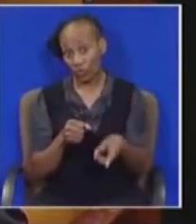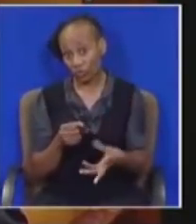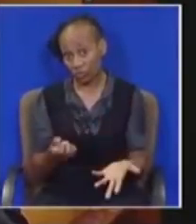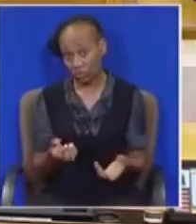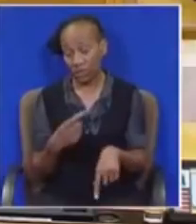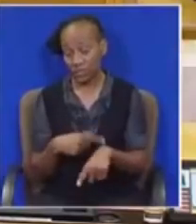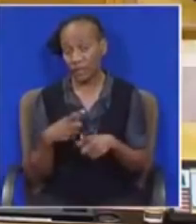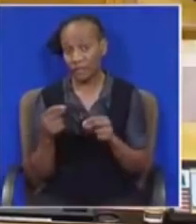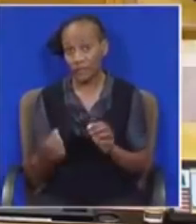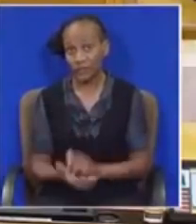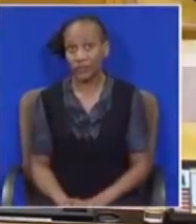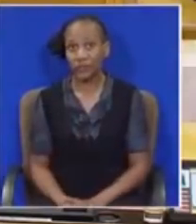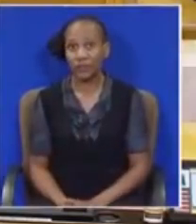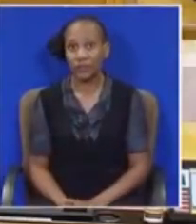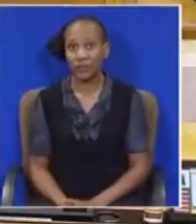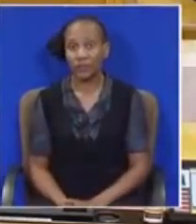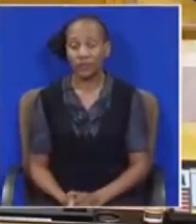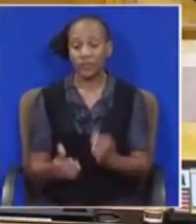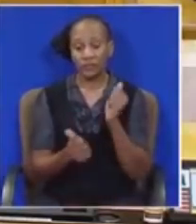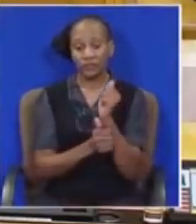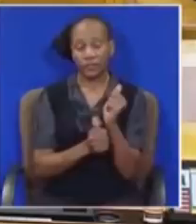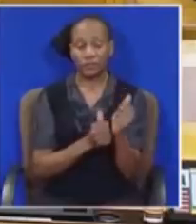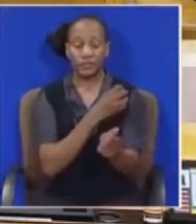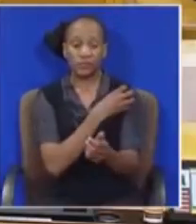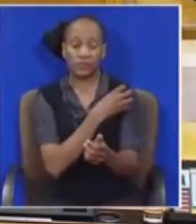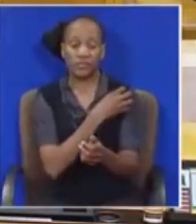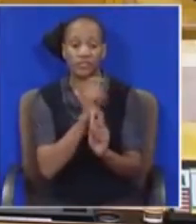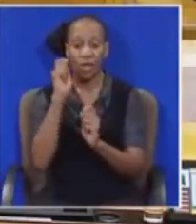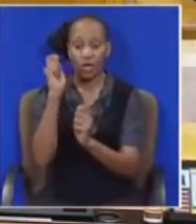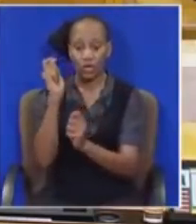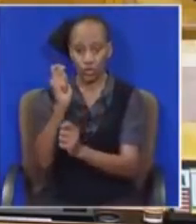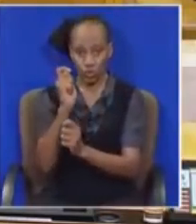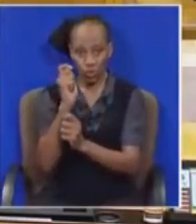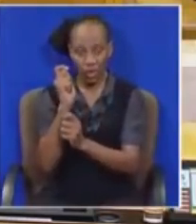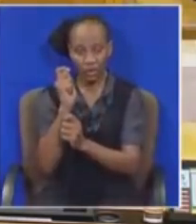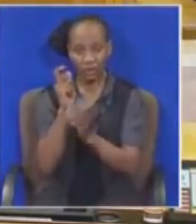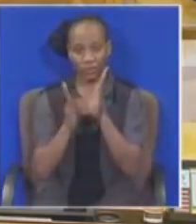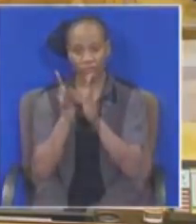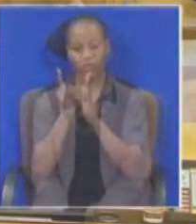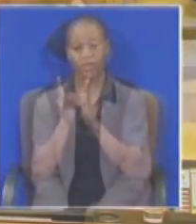PAC of 59, this. Honorable Deputy no longer the Minister of African Rural National Development and Land Reform.